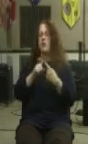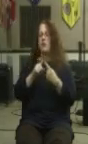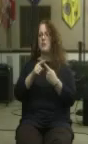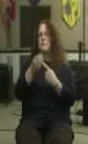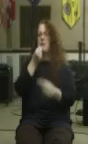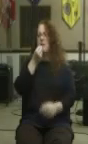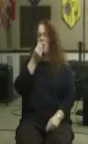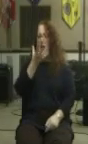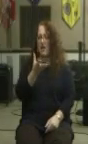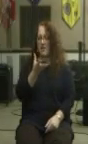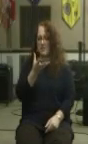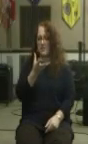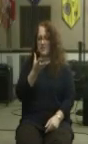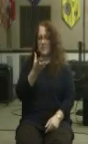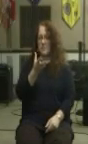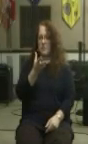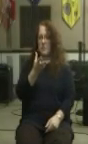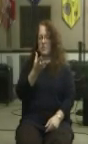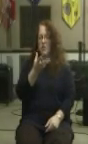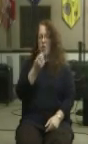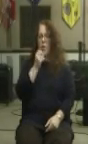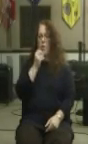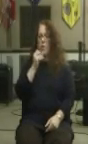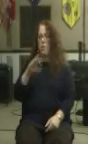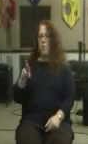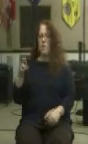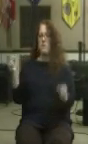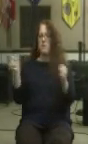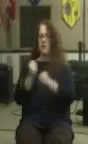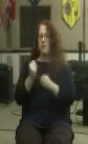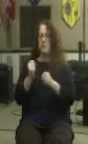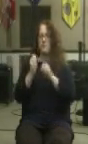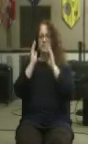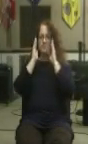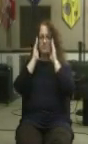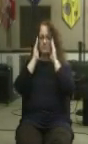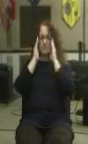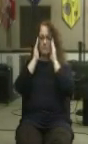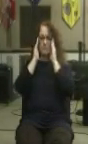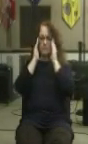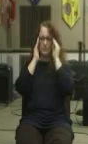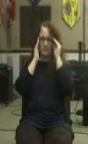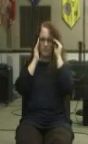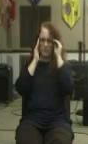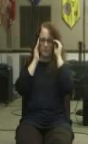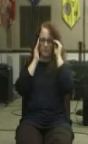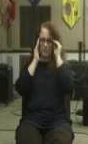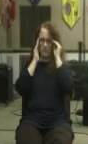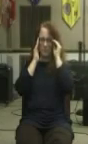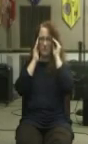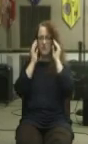prefer you to be hot or to be cold.